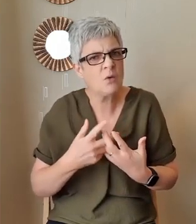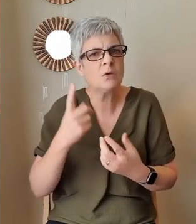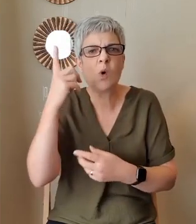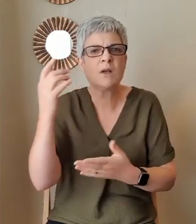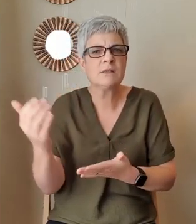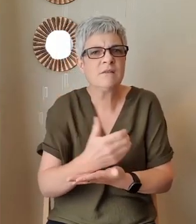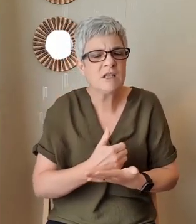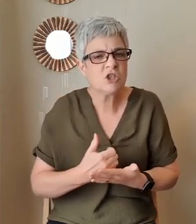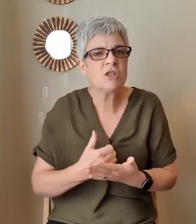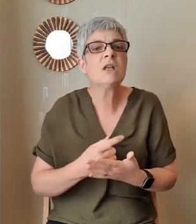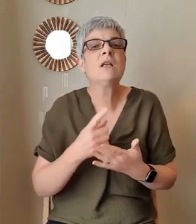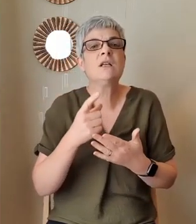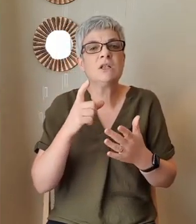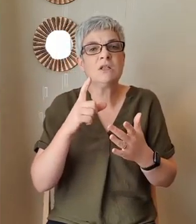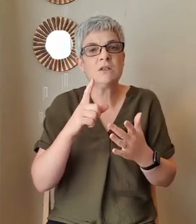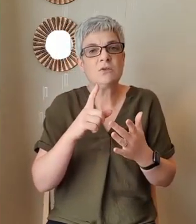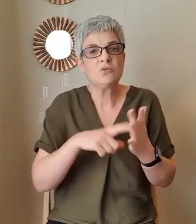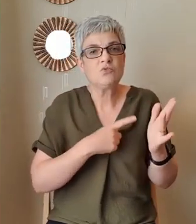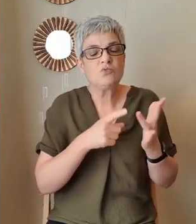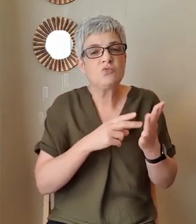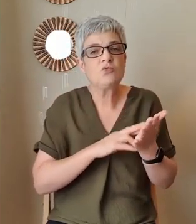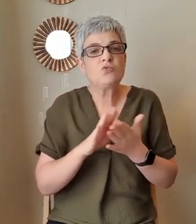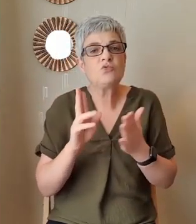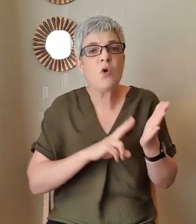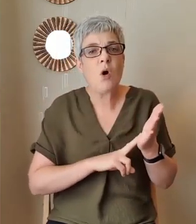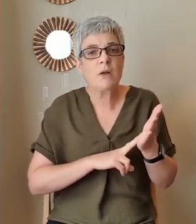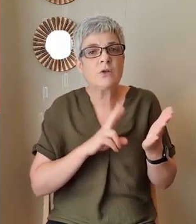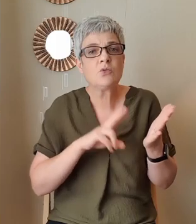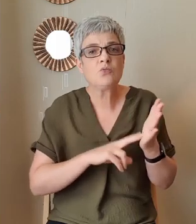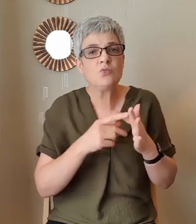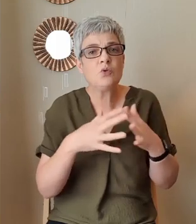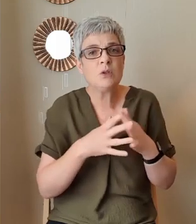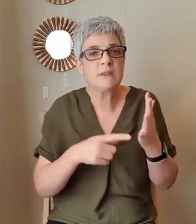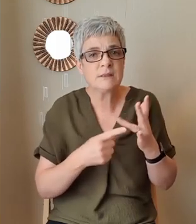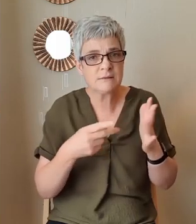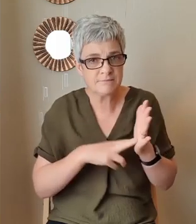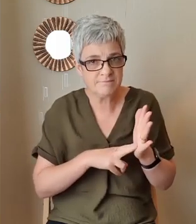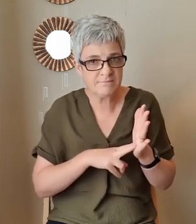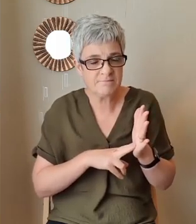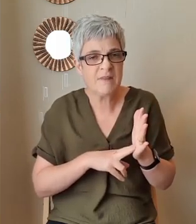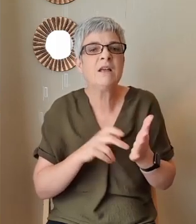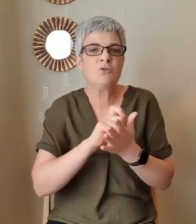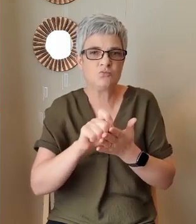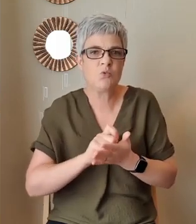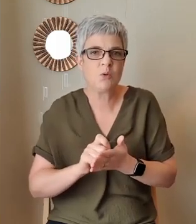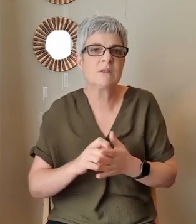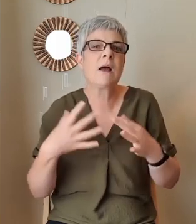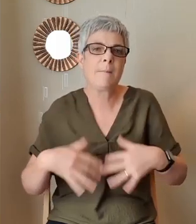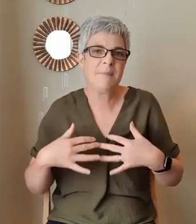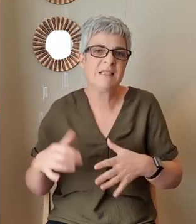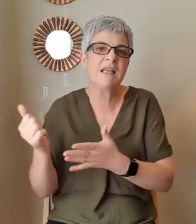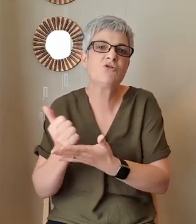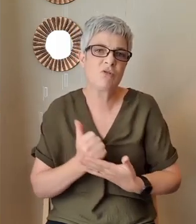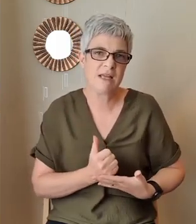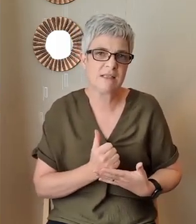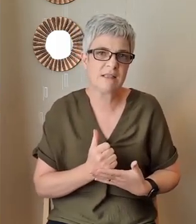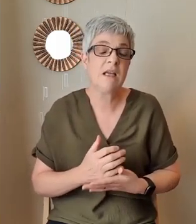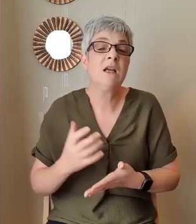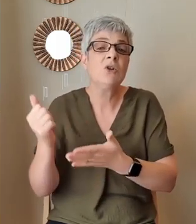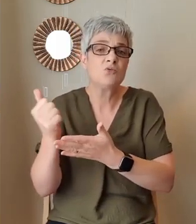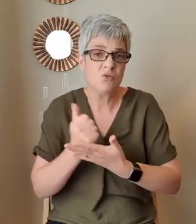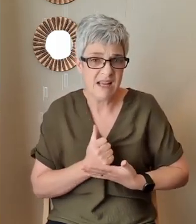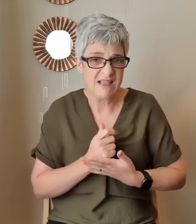the hymn writer John Newton, and we're going to sing perhaps his best known hymn, Amazing Grace, How Sweet the Sound. Grace not as an idea, but grace